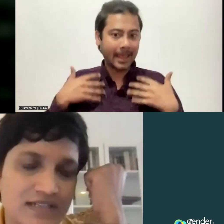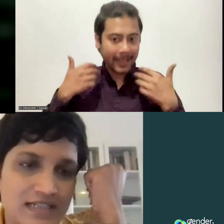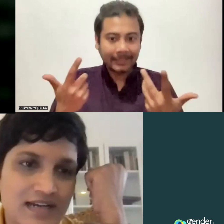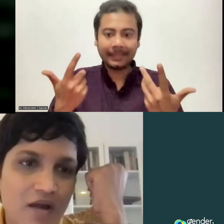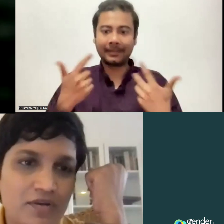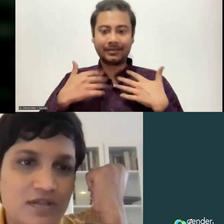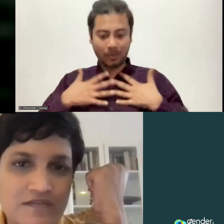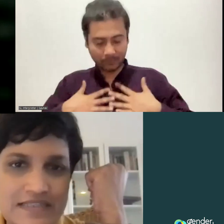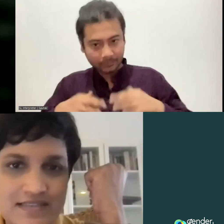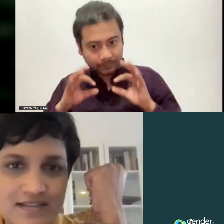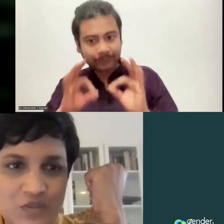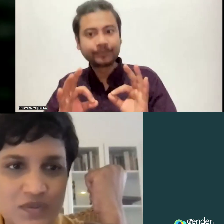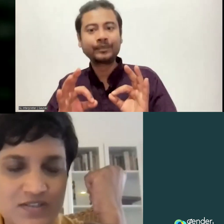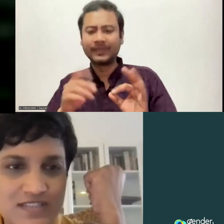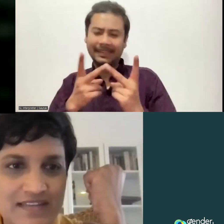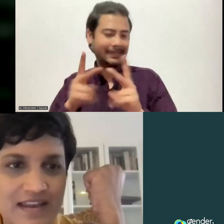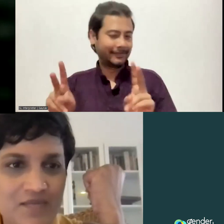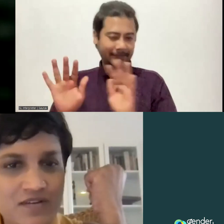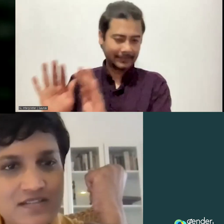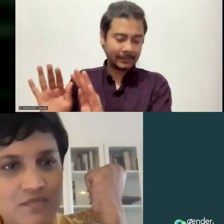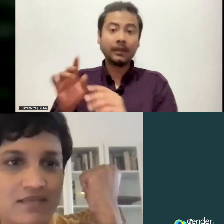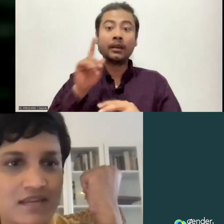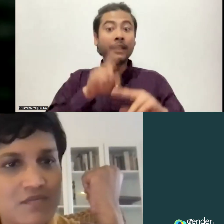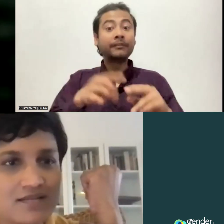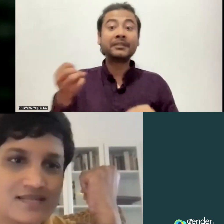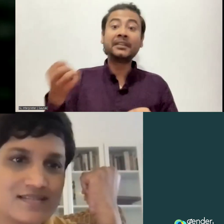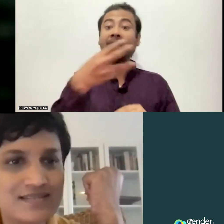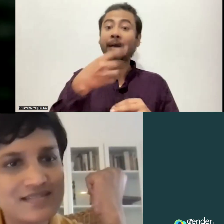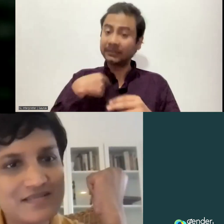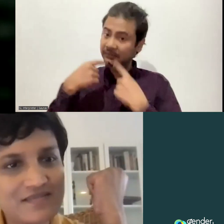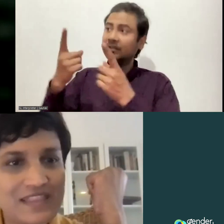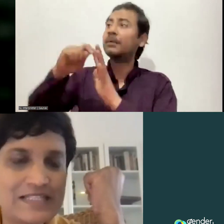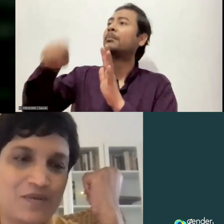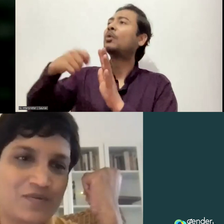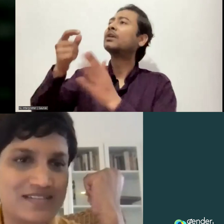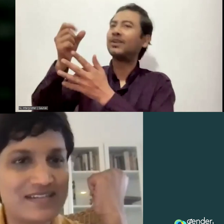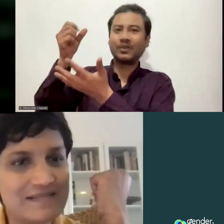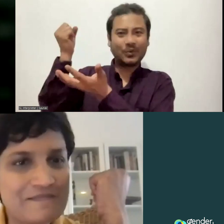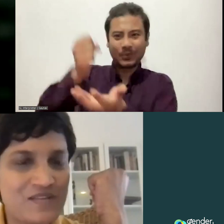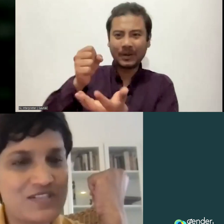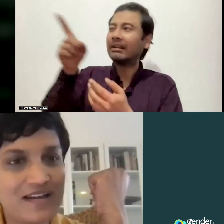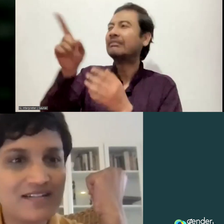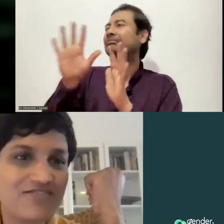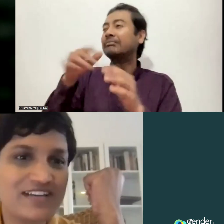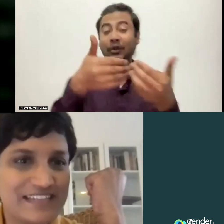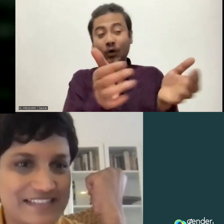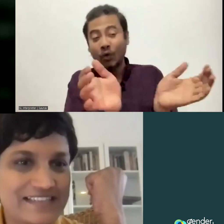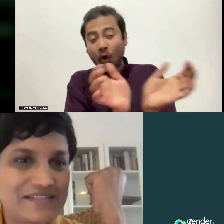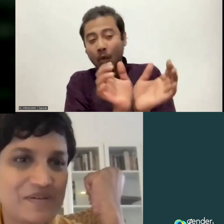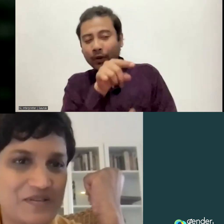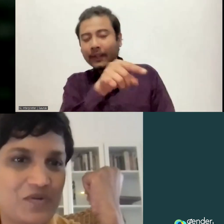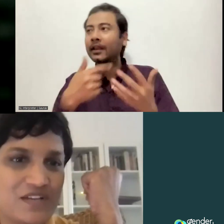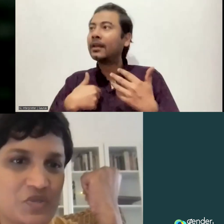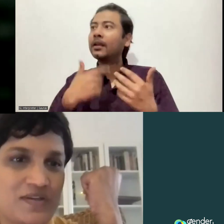perspective. How do you convince a donor to say that I'm going to just spend 3 months with this community just uncovering